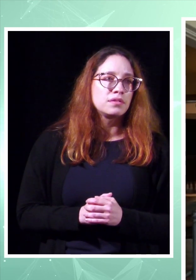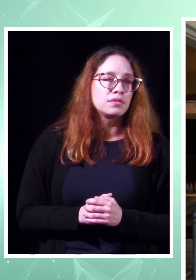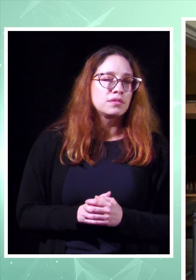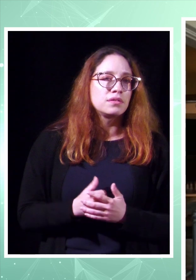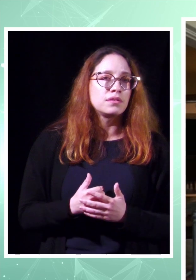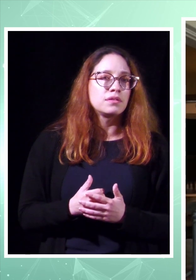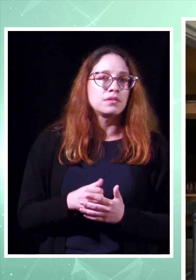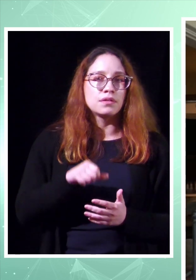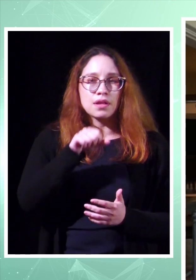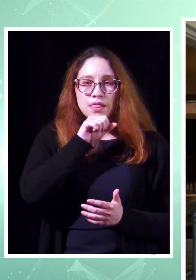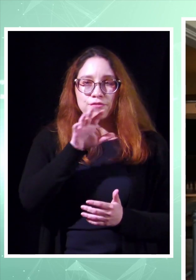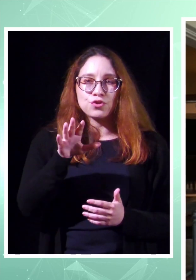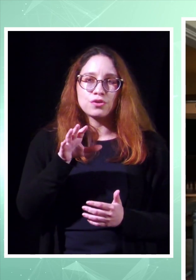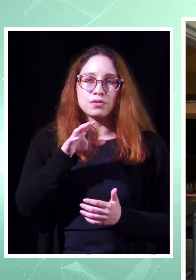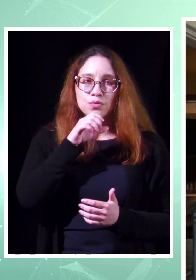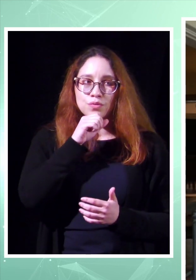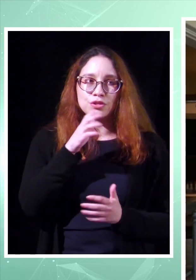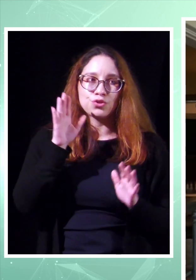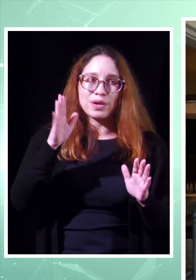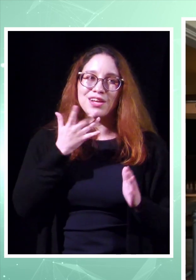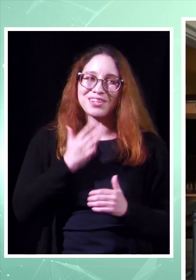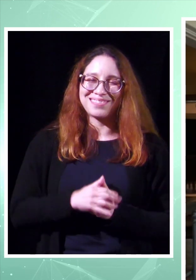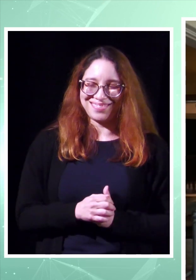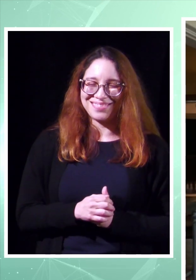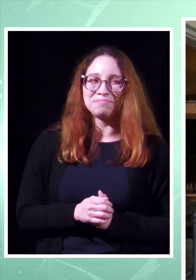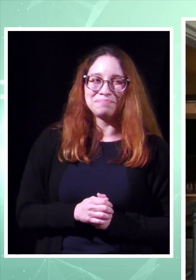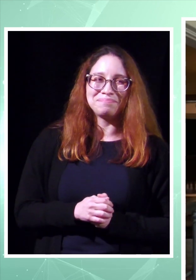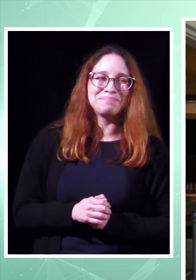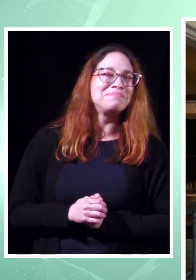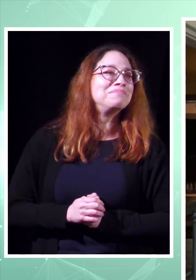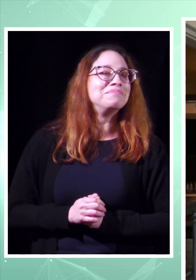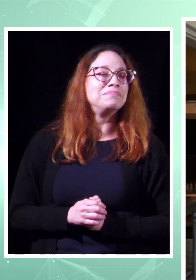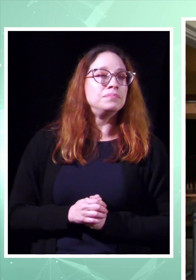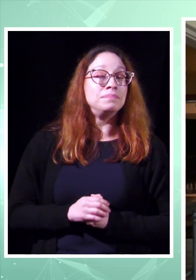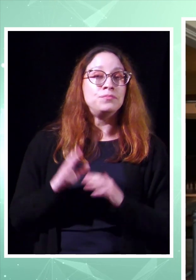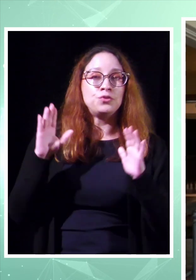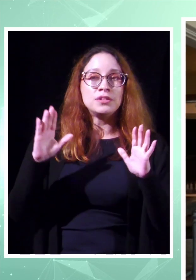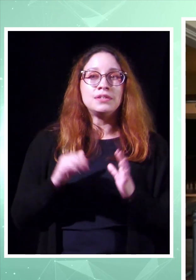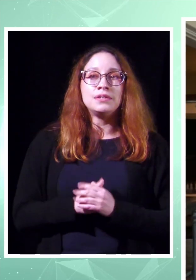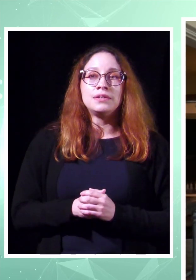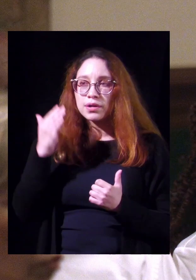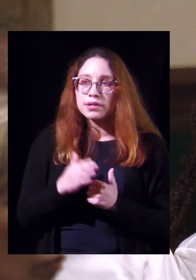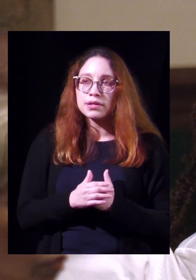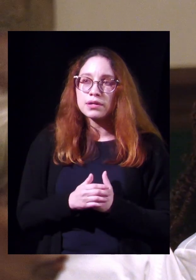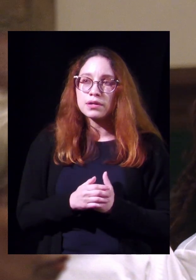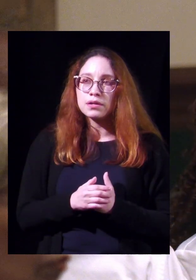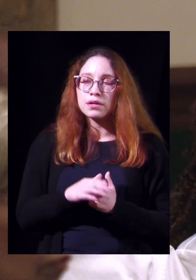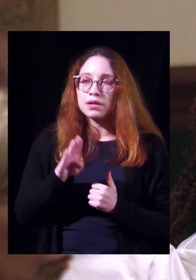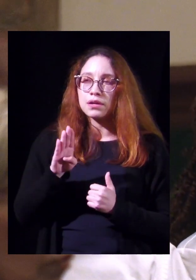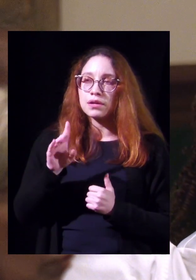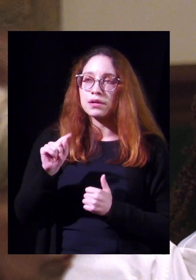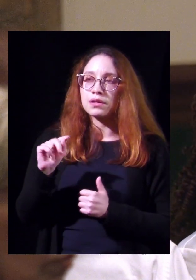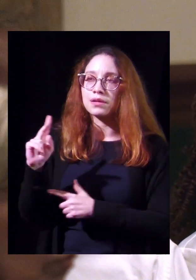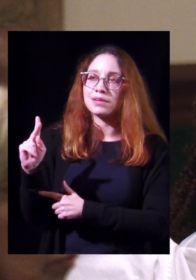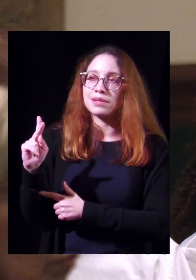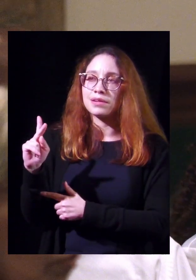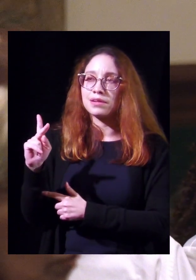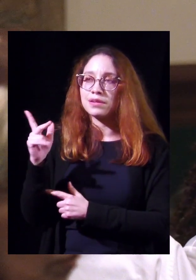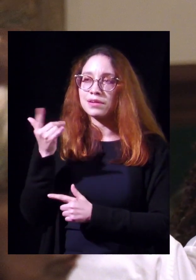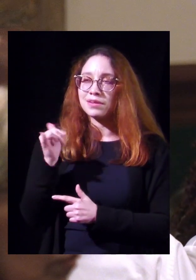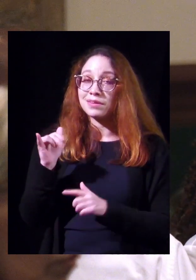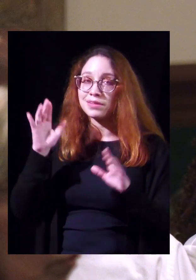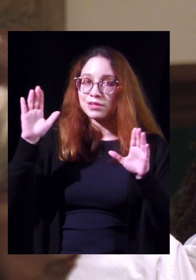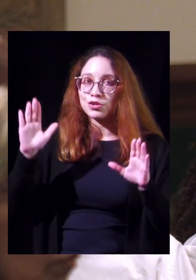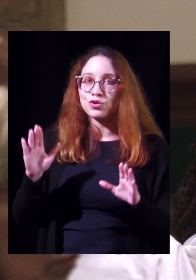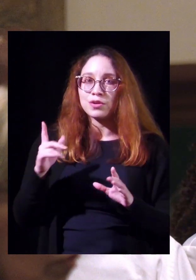And I love your orange. That's a great color. Hi, I just want to know, BTK sounds